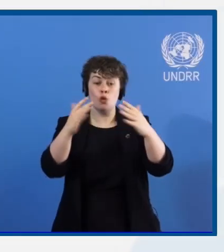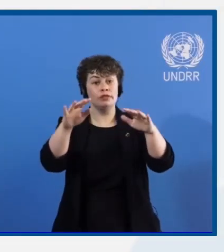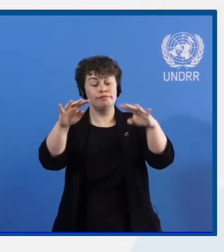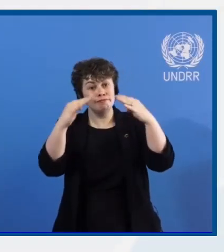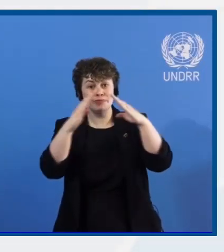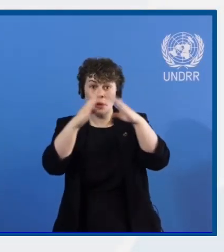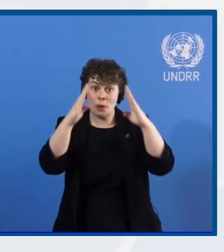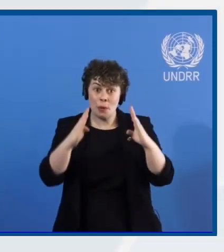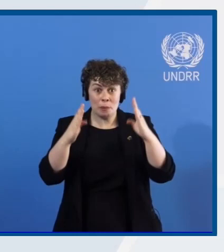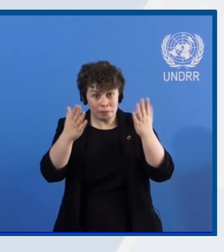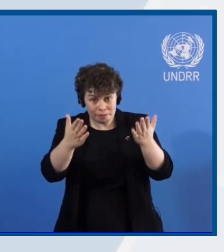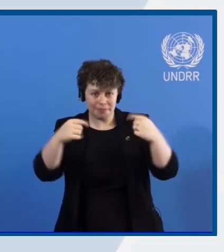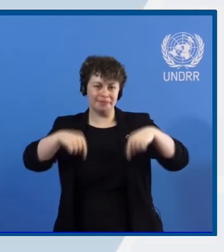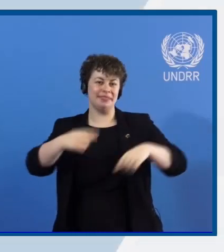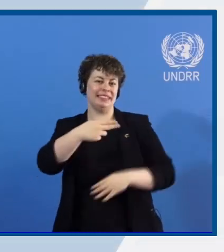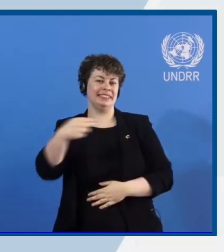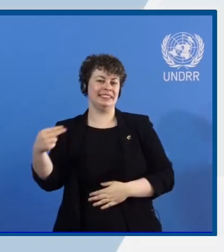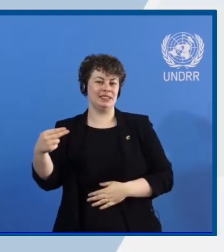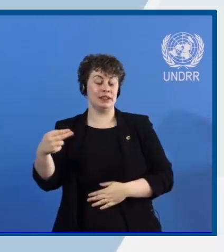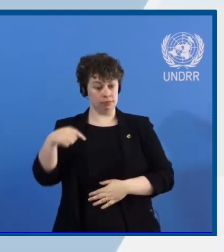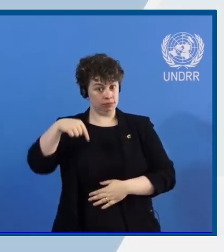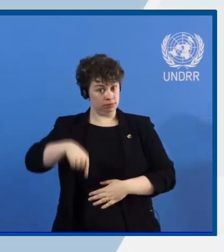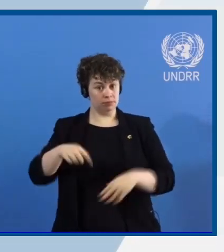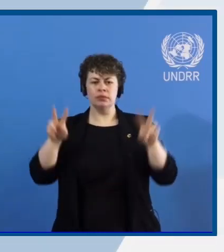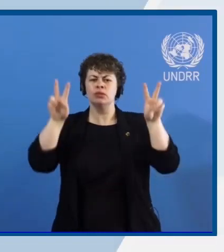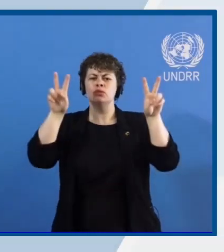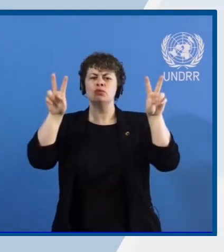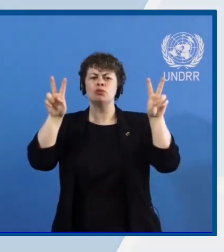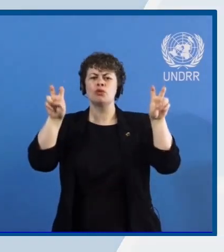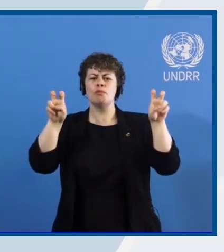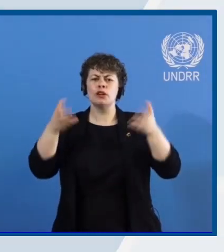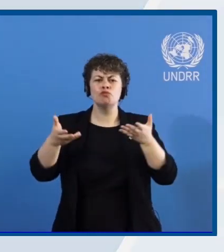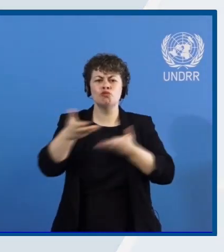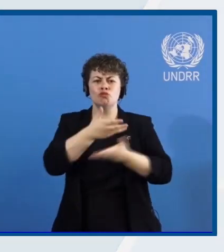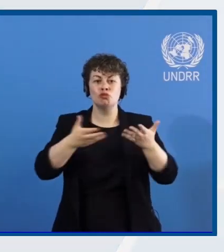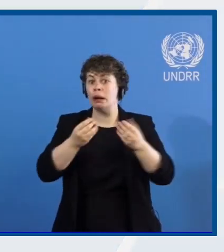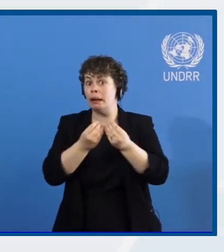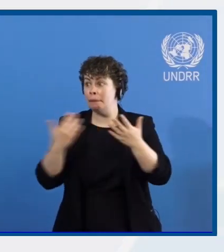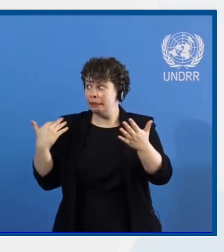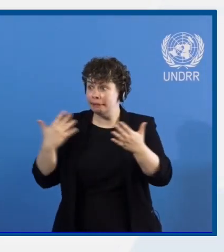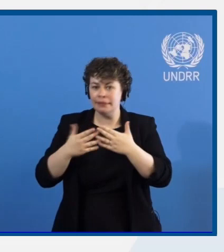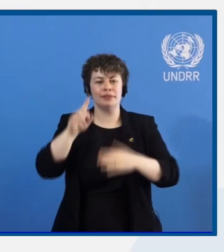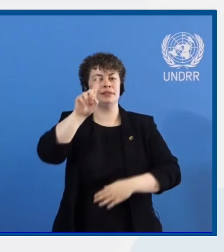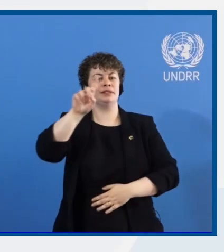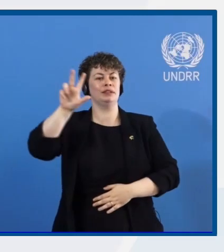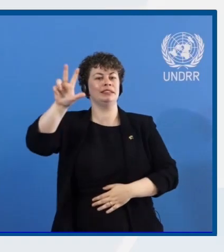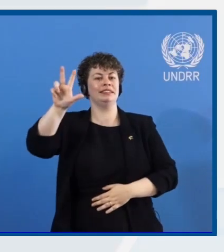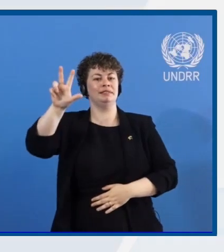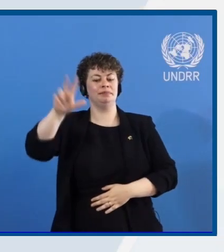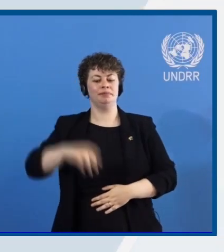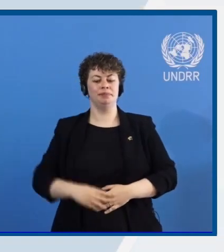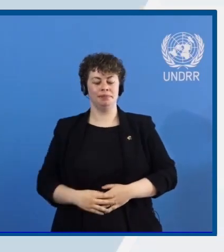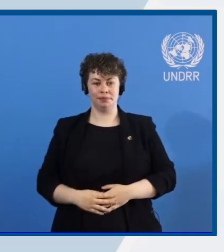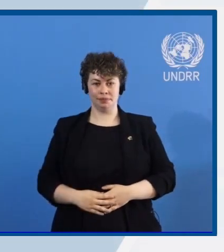you to this 13th thematic session of the 2022 Global Platform for Disaster Reduction